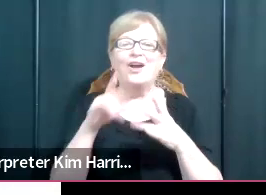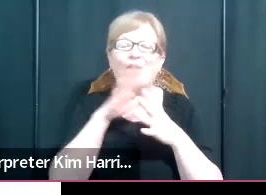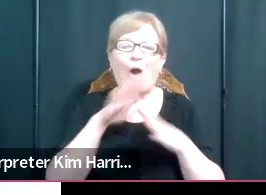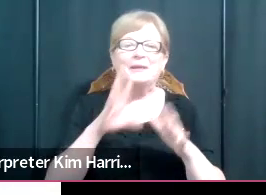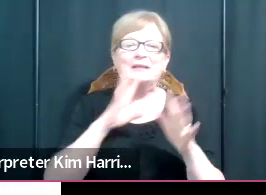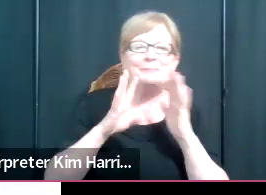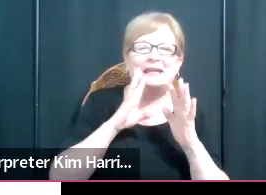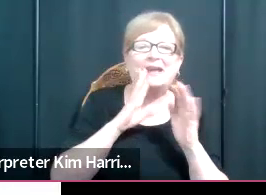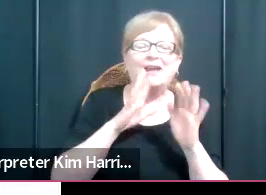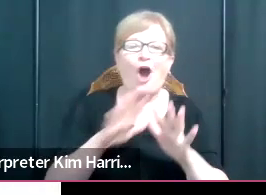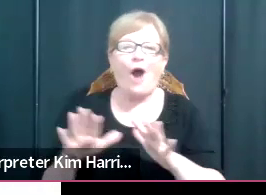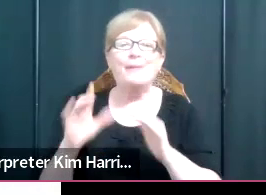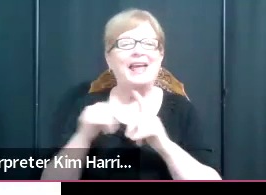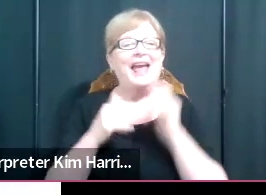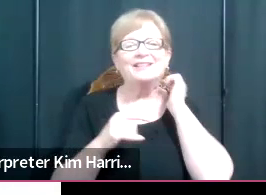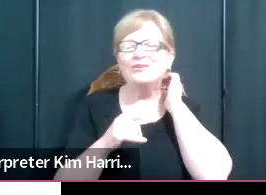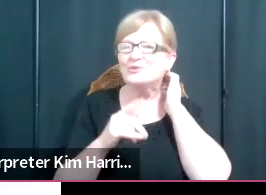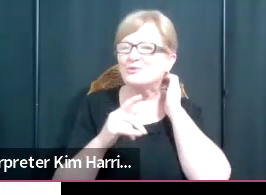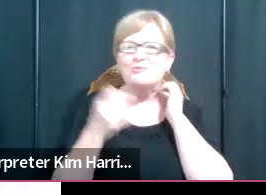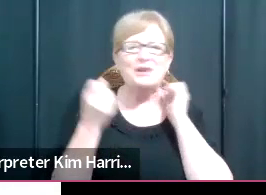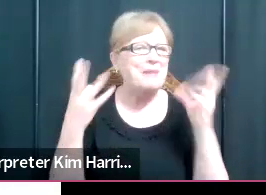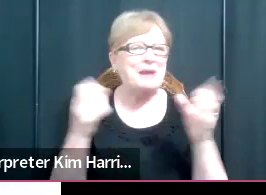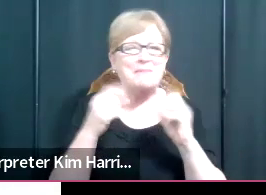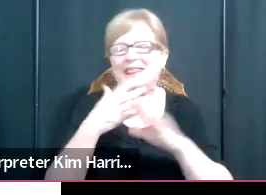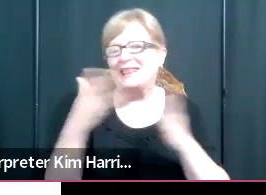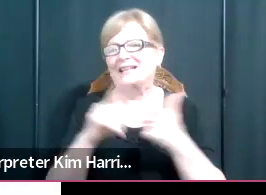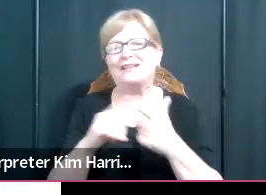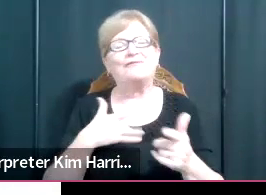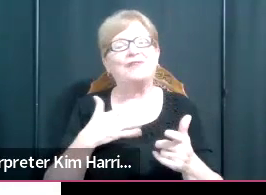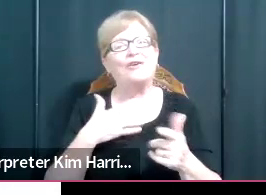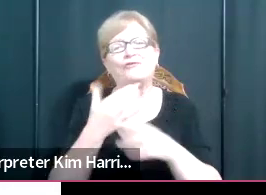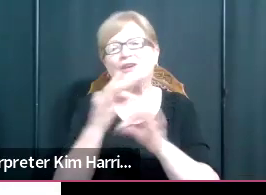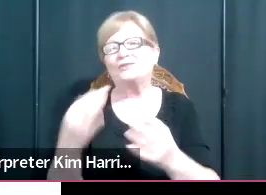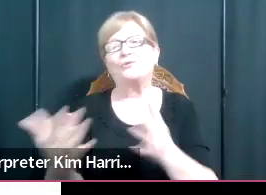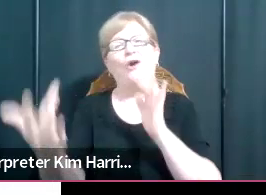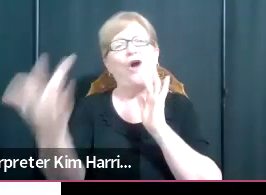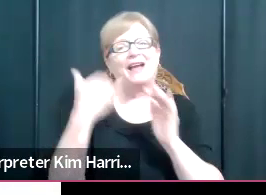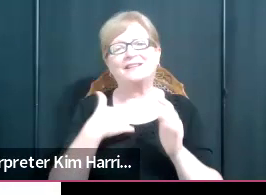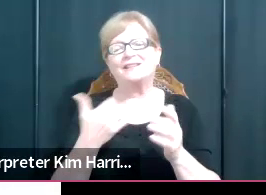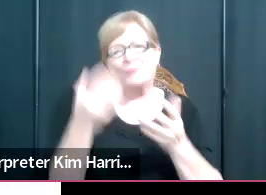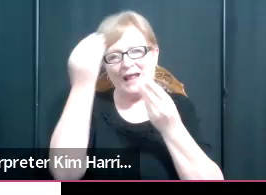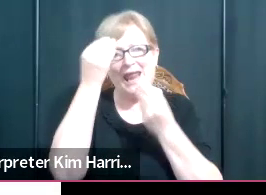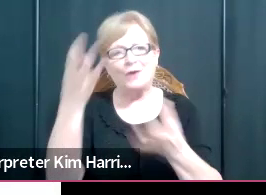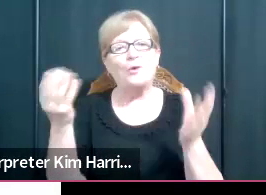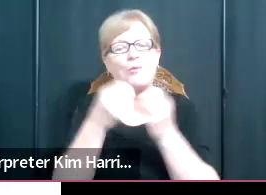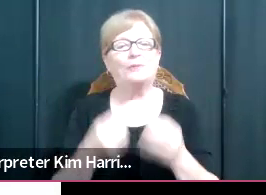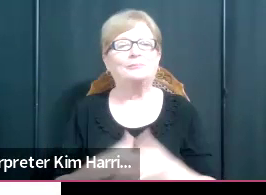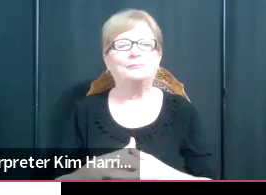time as well. There's tons of things out there. If you want more ideas for those, please feel free to reach out.